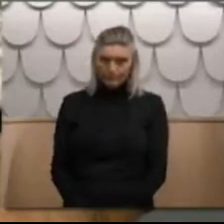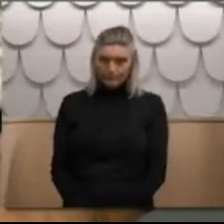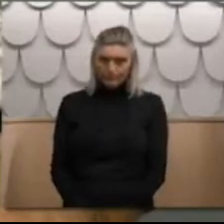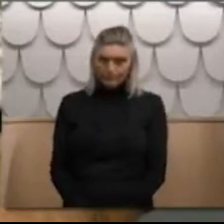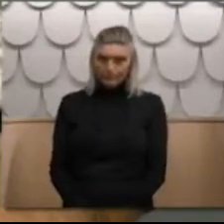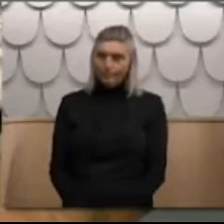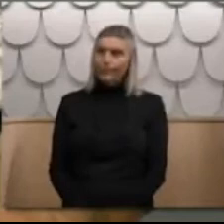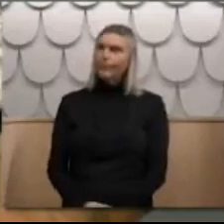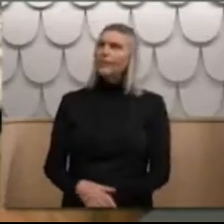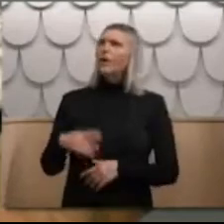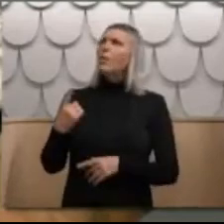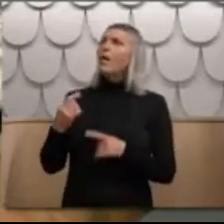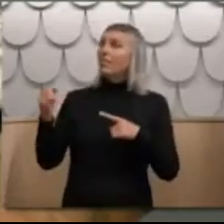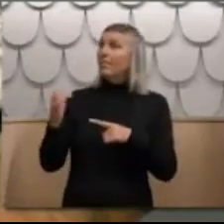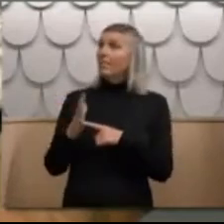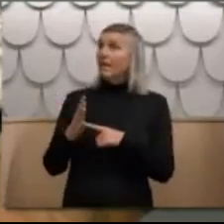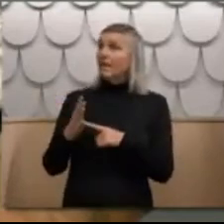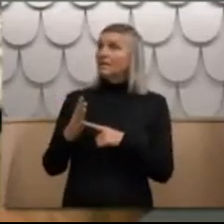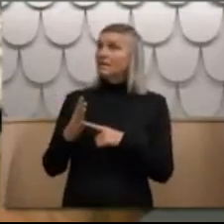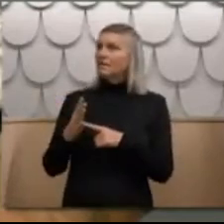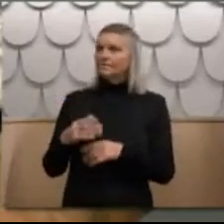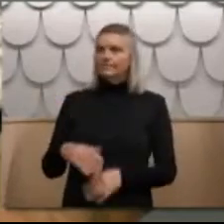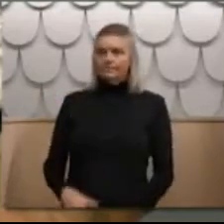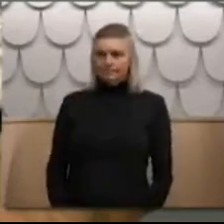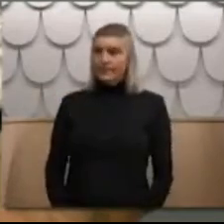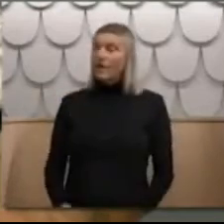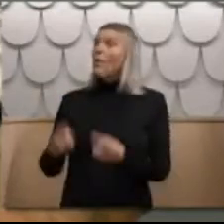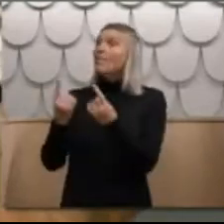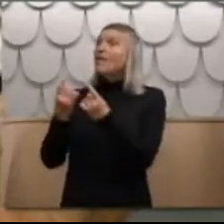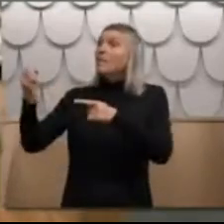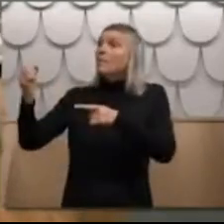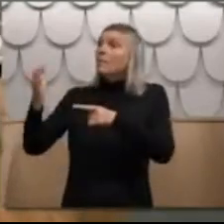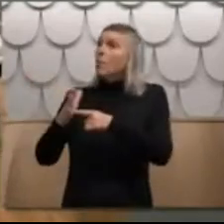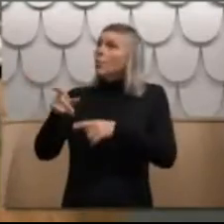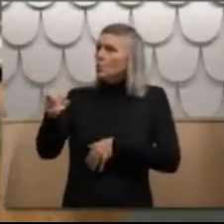important things you kept talking to me about was te ao Māori